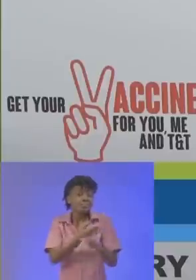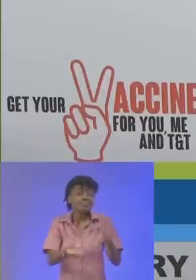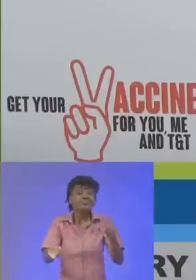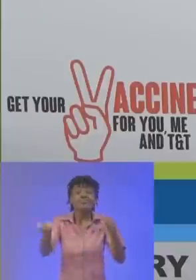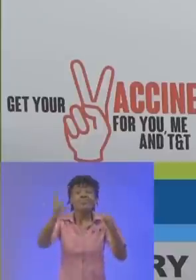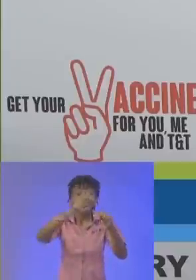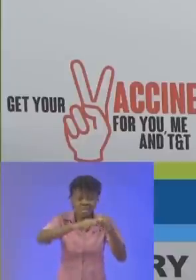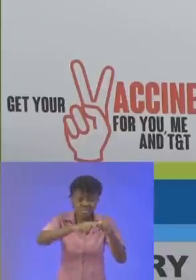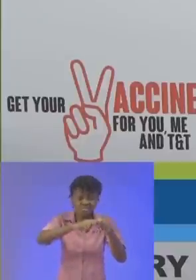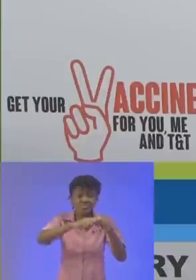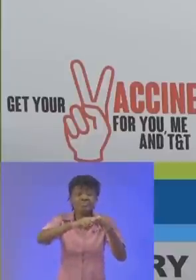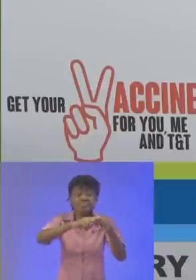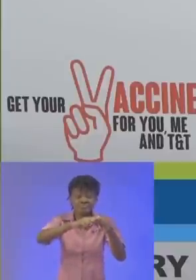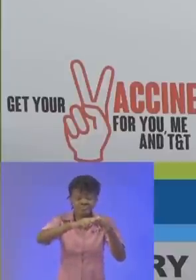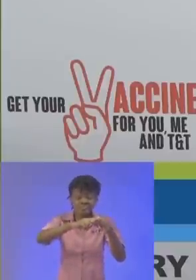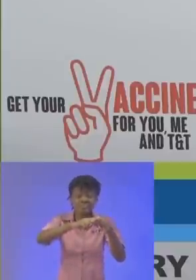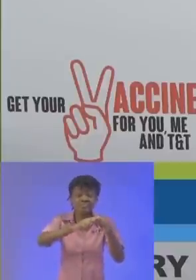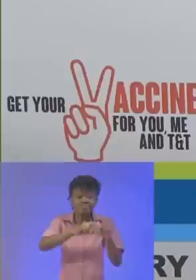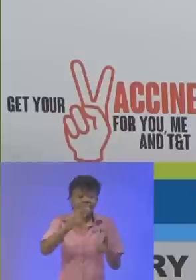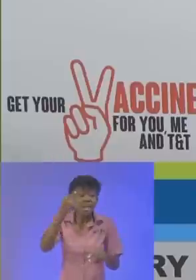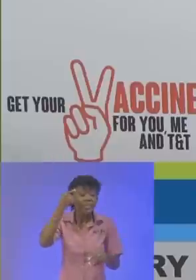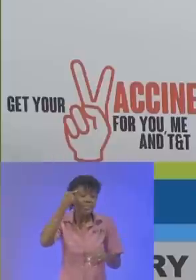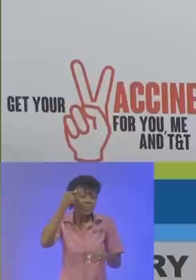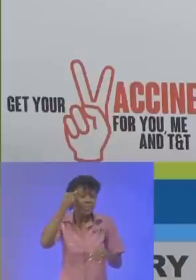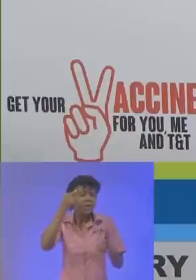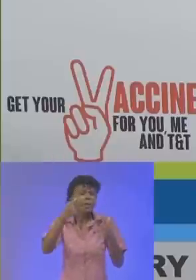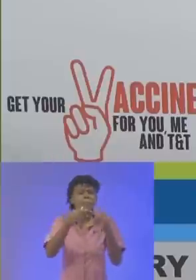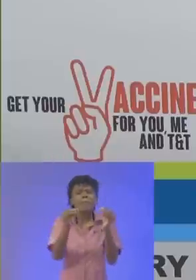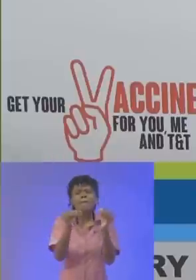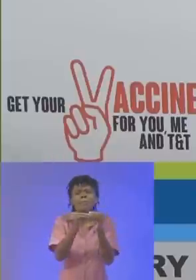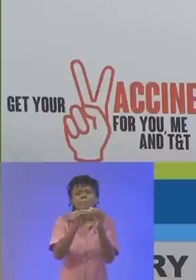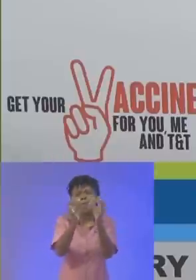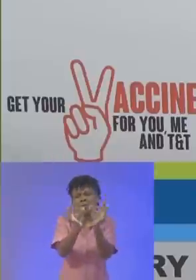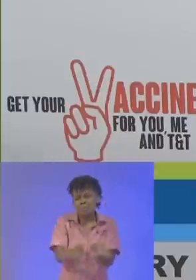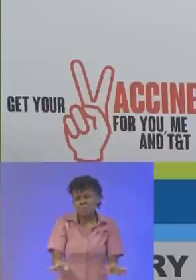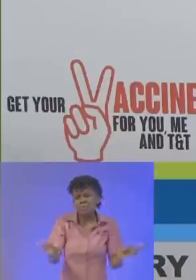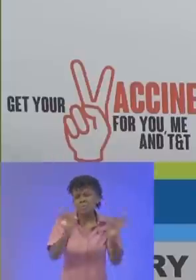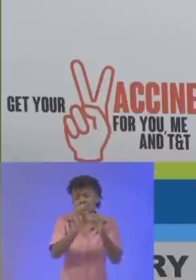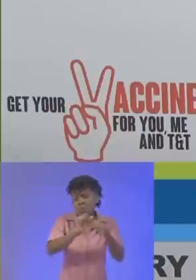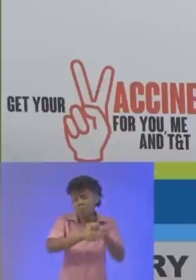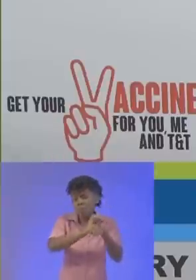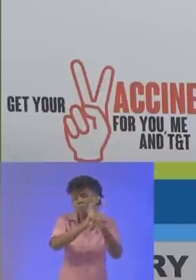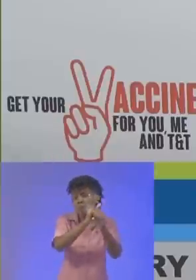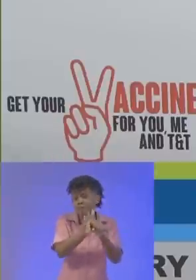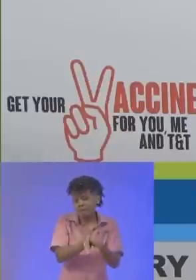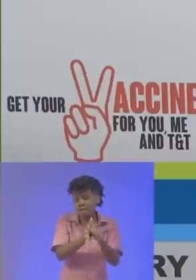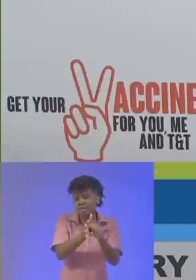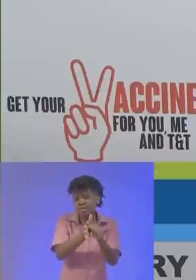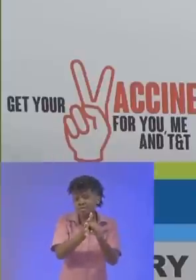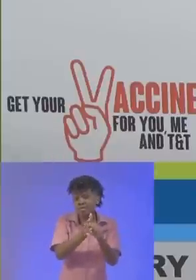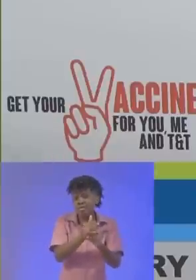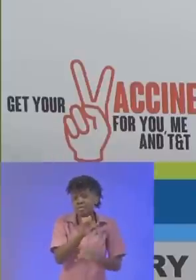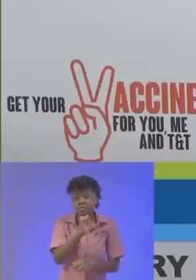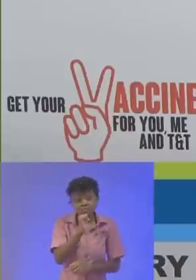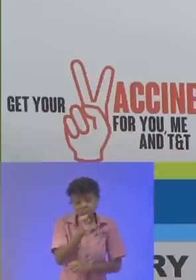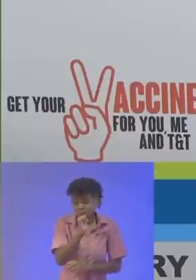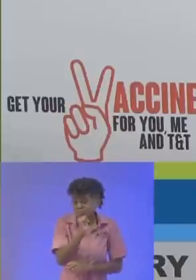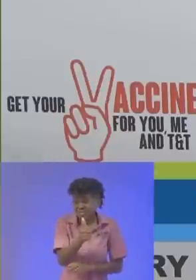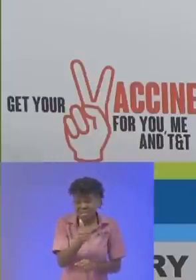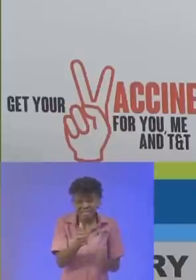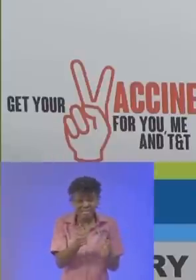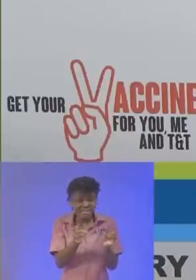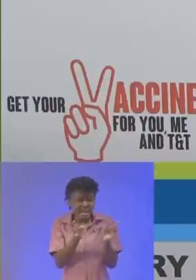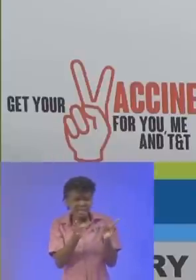globally has been noted to be less virulent, but much more highly transmissible. So persons